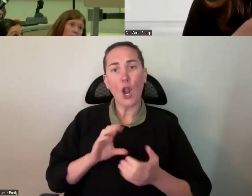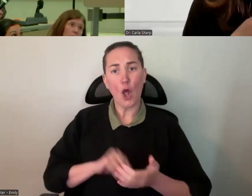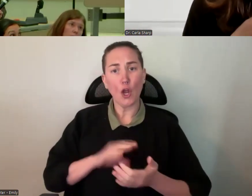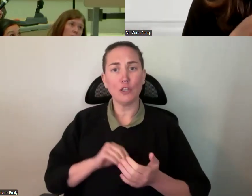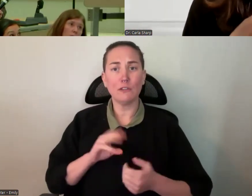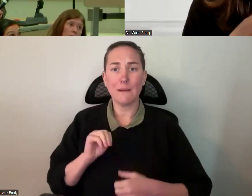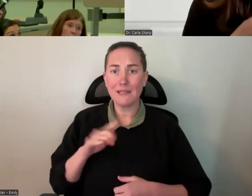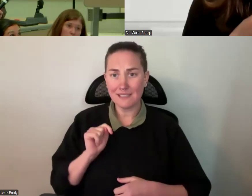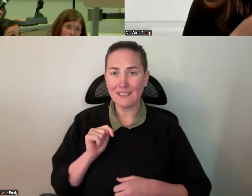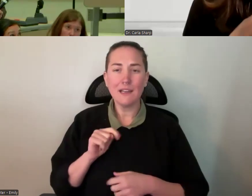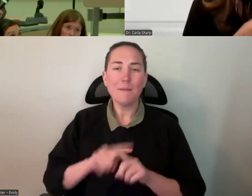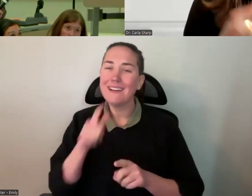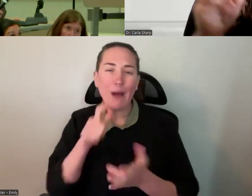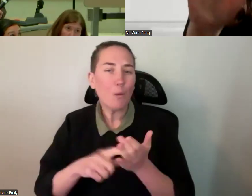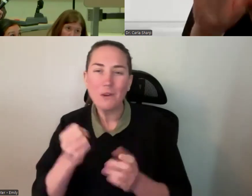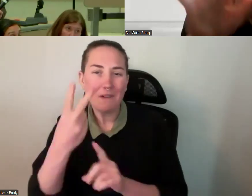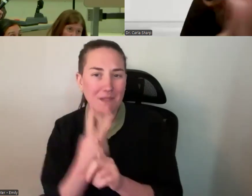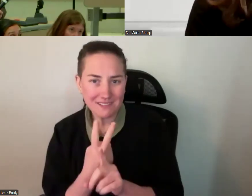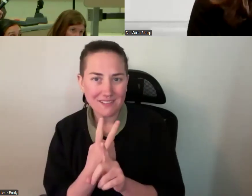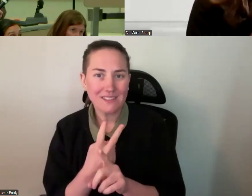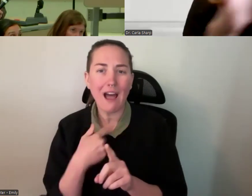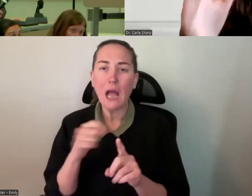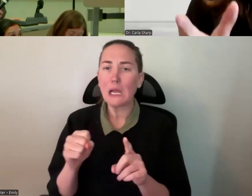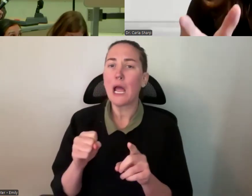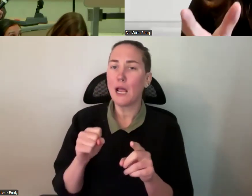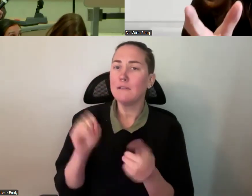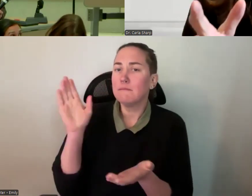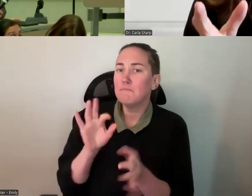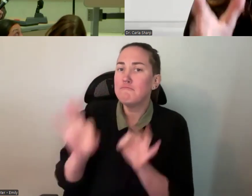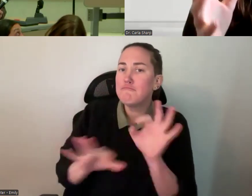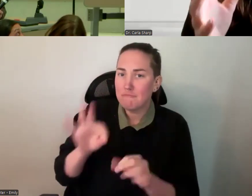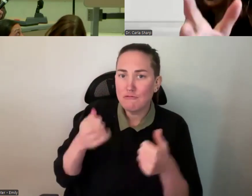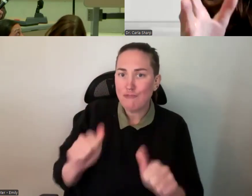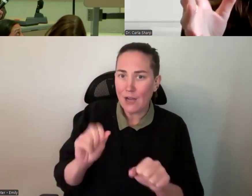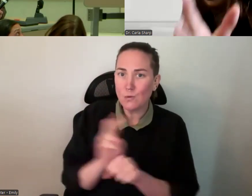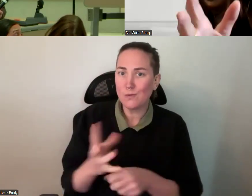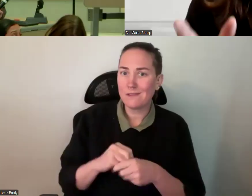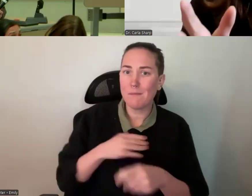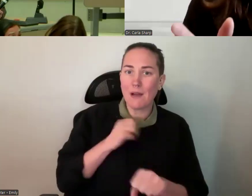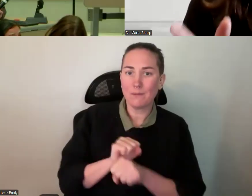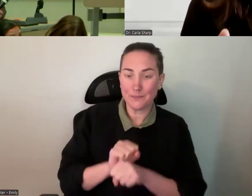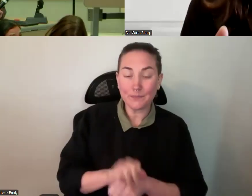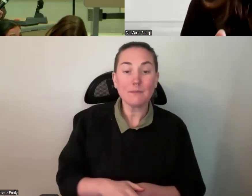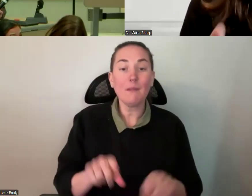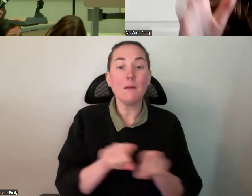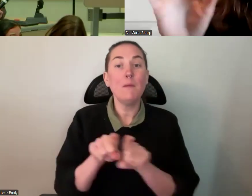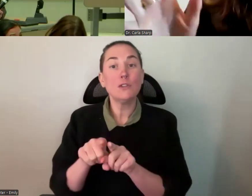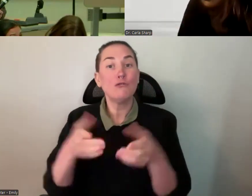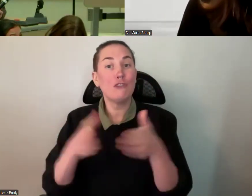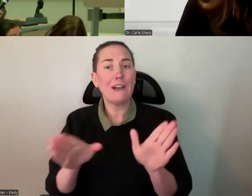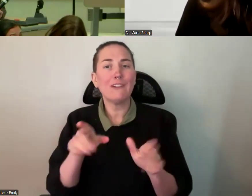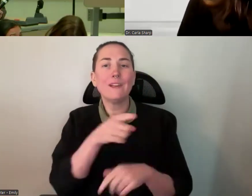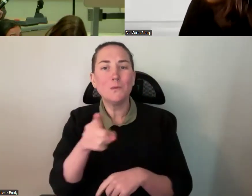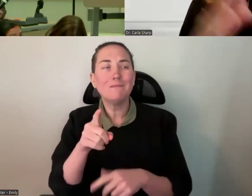of mentalization-based treatment. So, and then in general practice, to become a little bit more confident. Now,